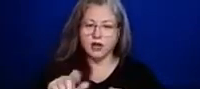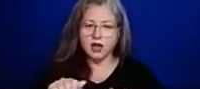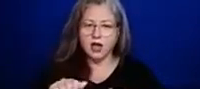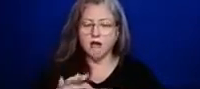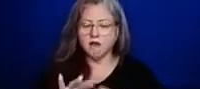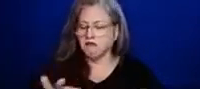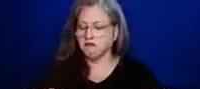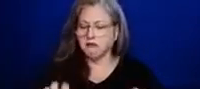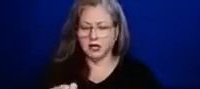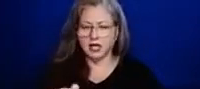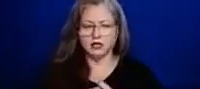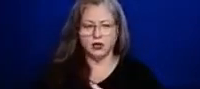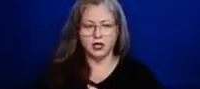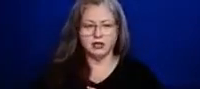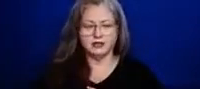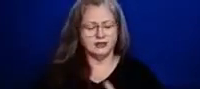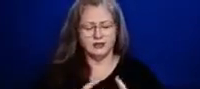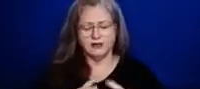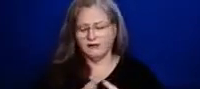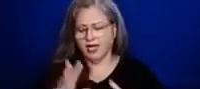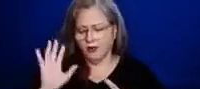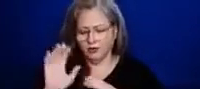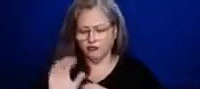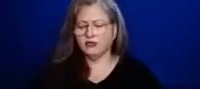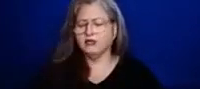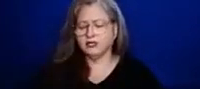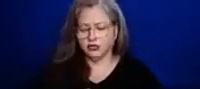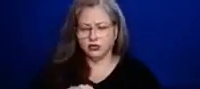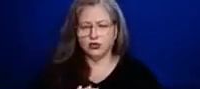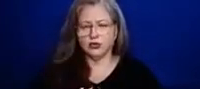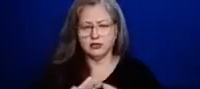that. You know? So it's very, very traditional.